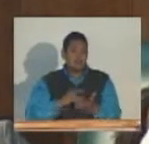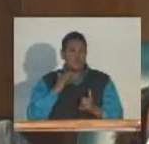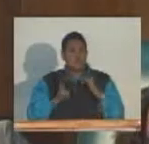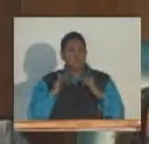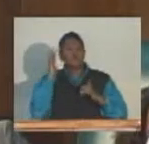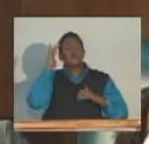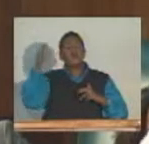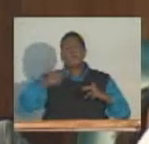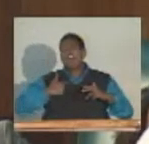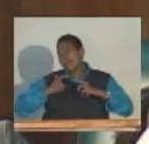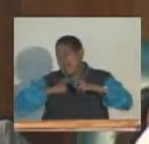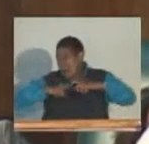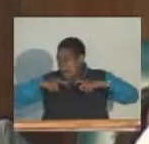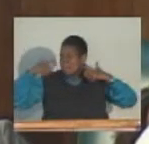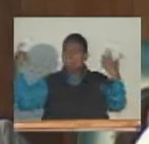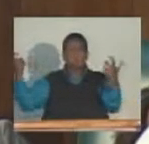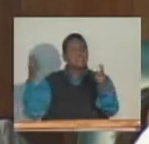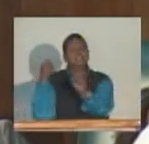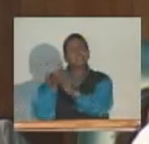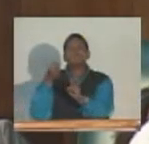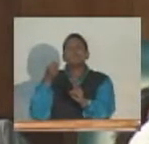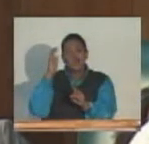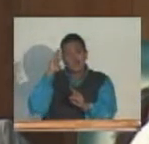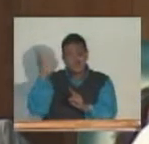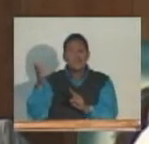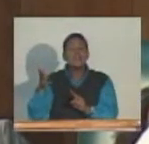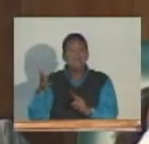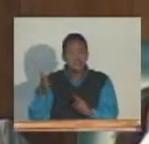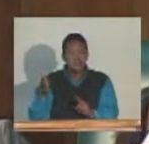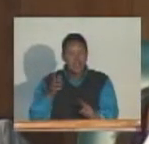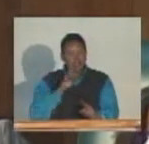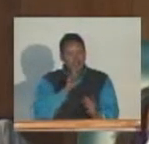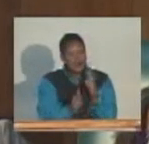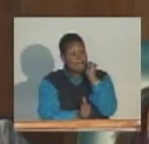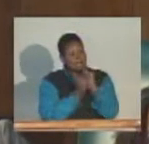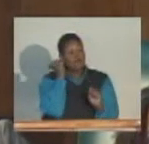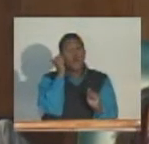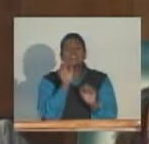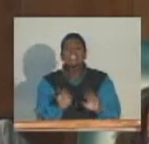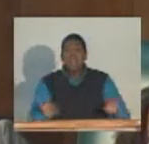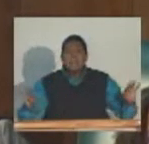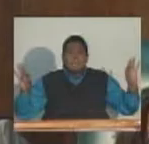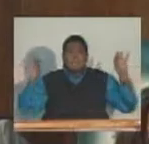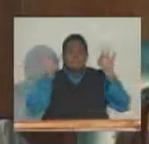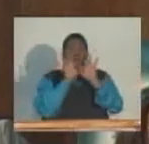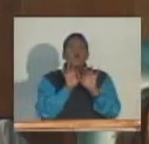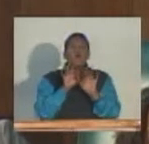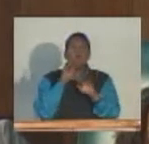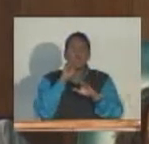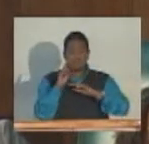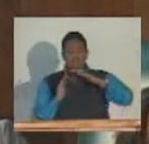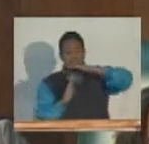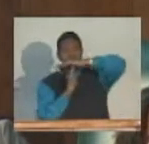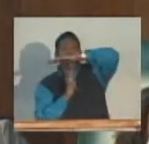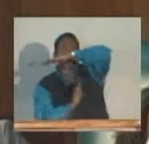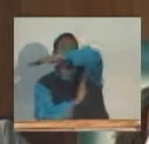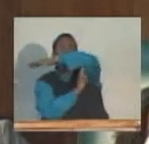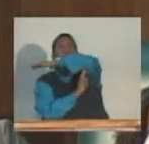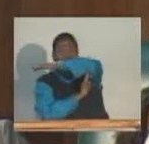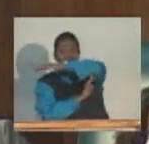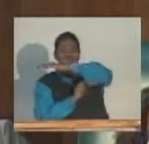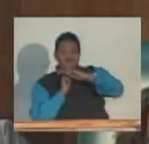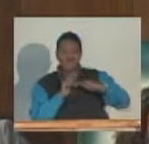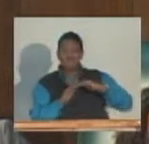have a big impact of one of the most important pillars of a society,